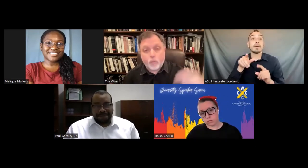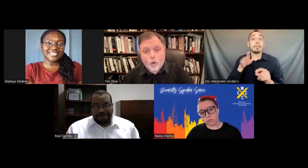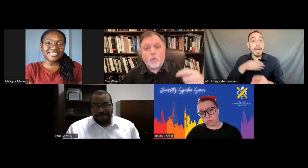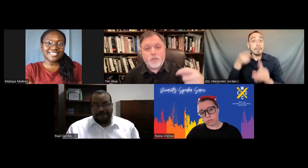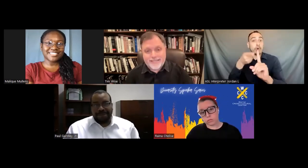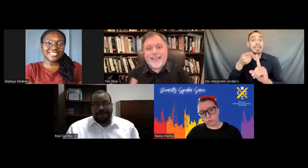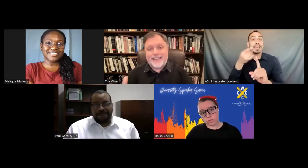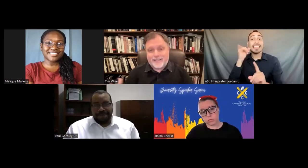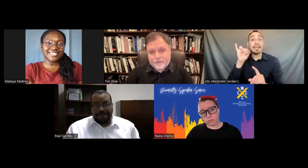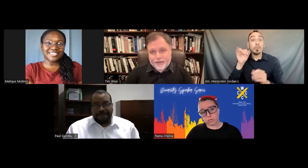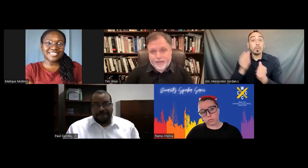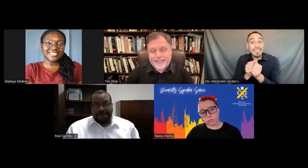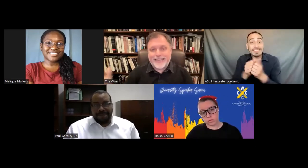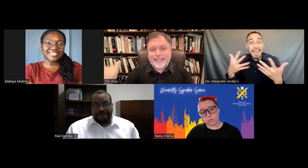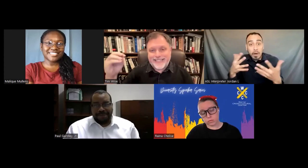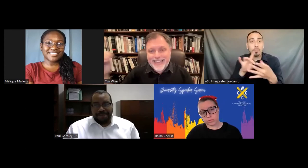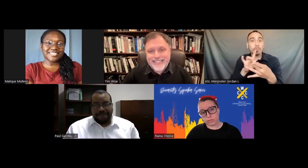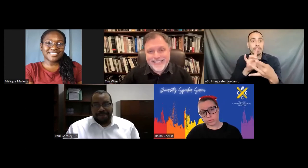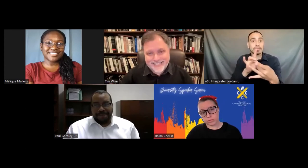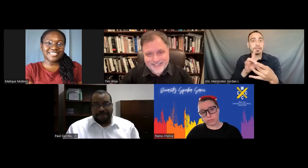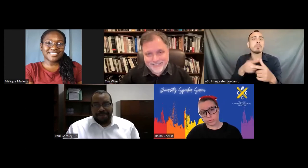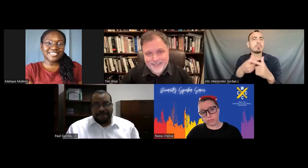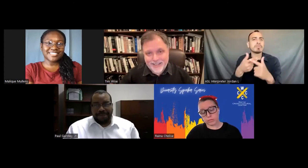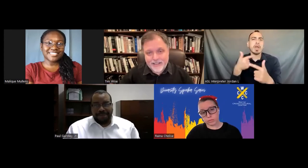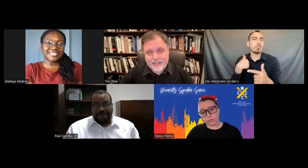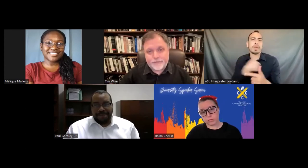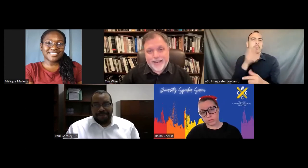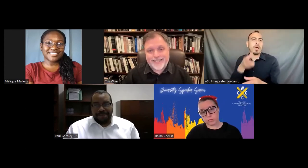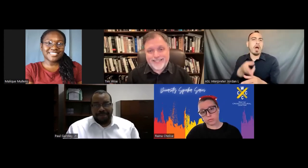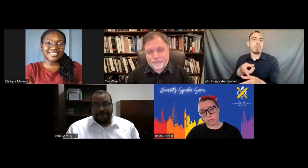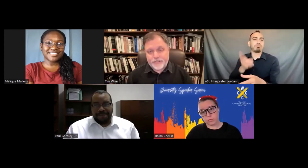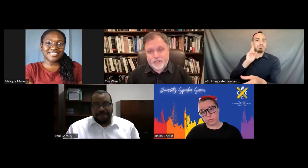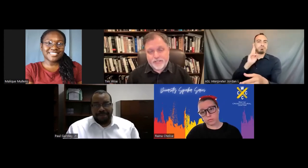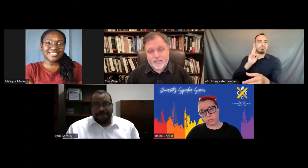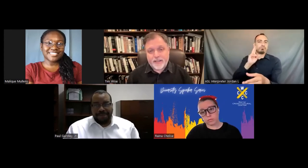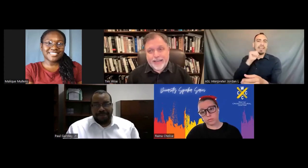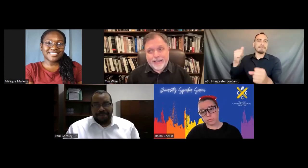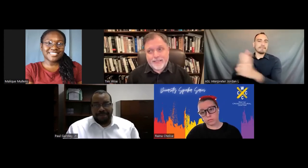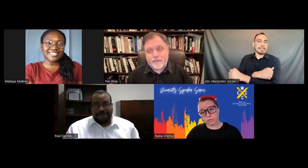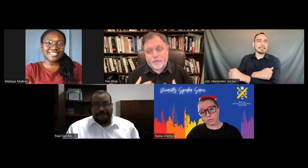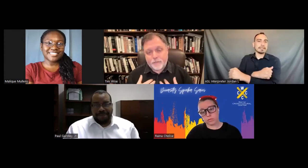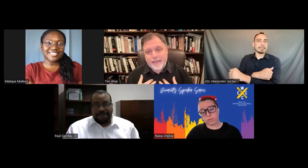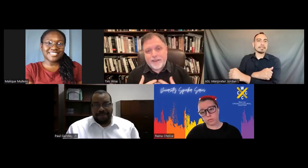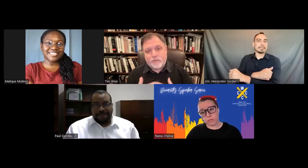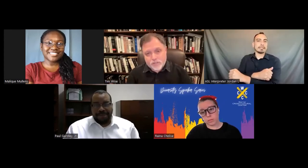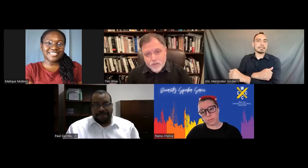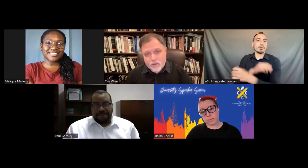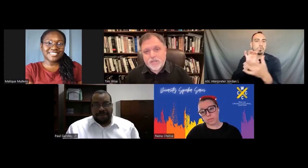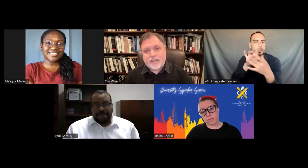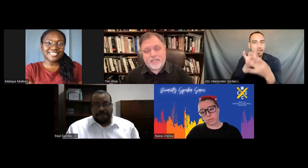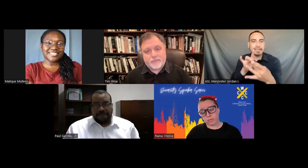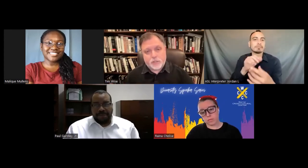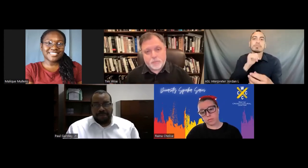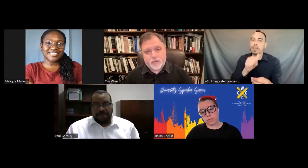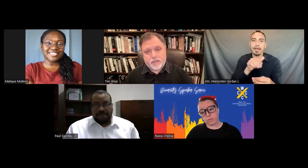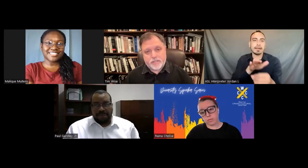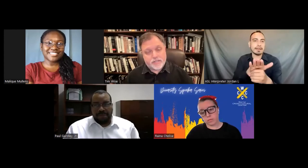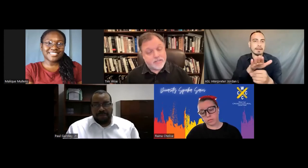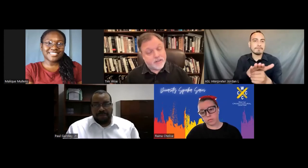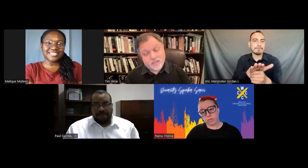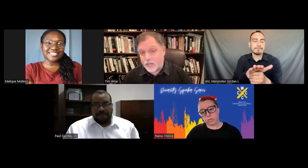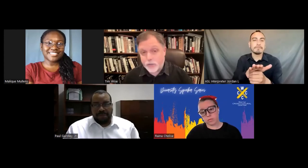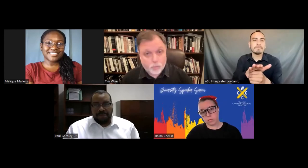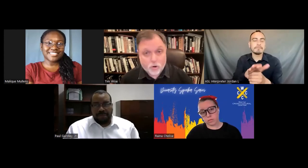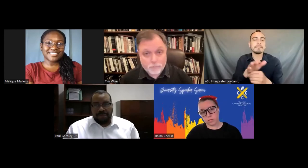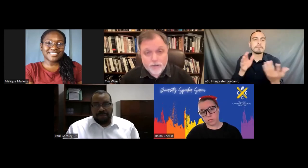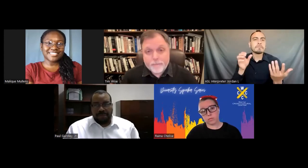we won't stay in the fight. It's necessary, if not sufficient. And I think for me, it was those kinds of experiences, and